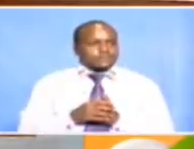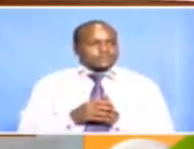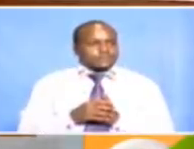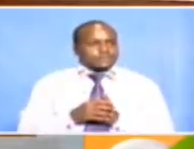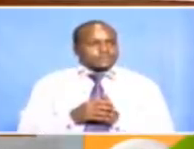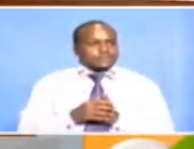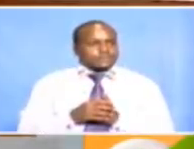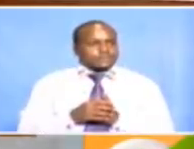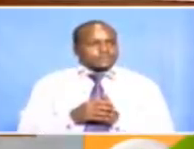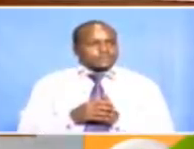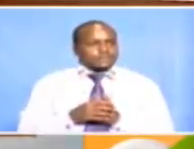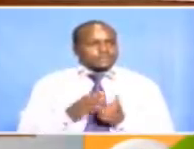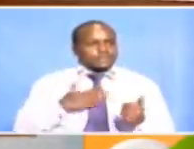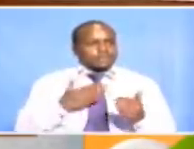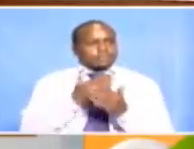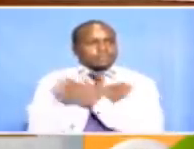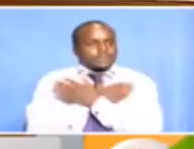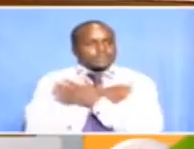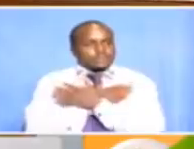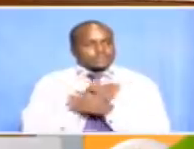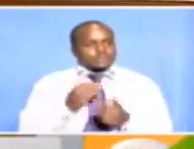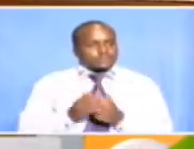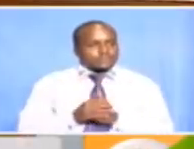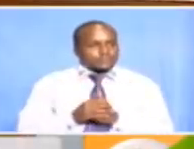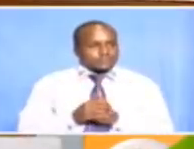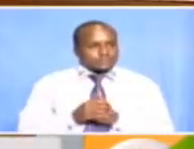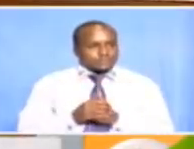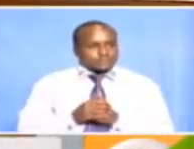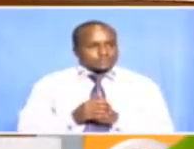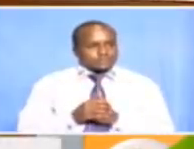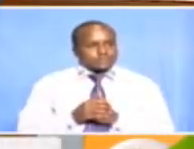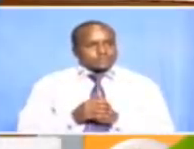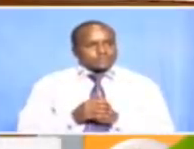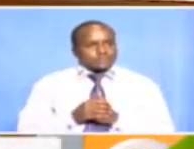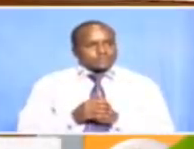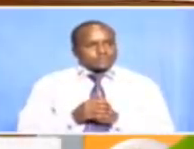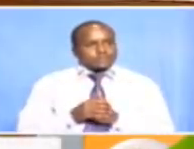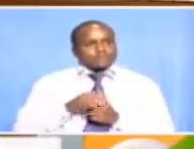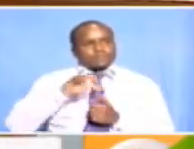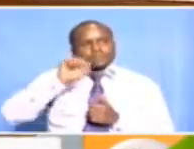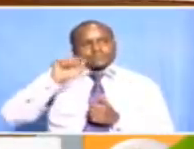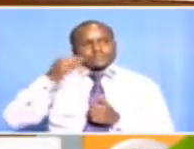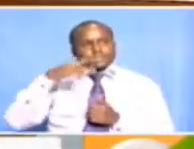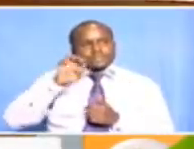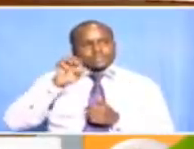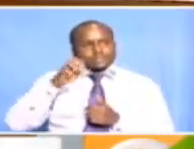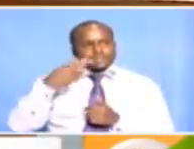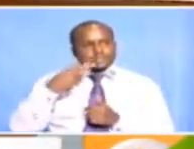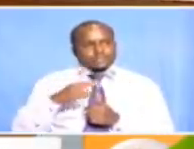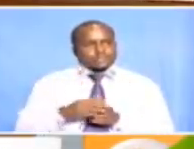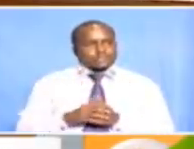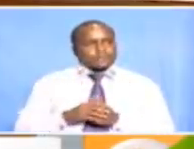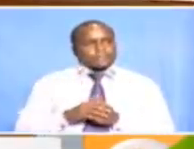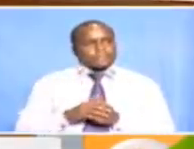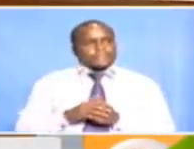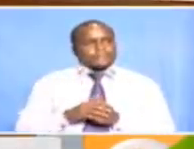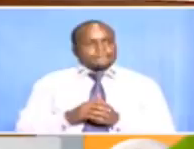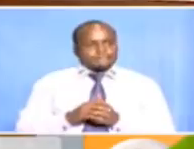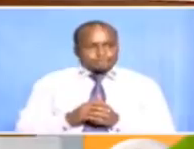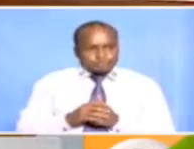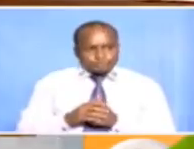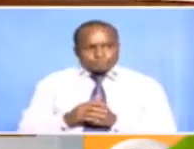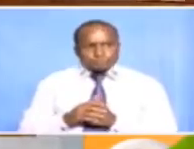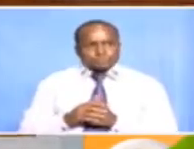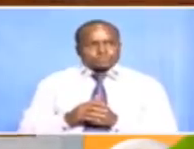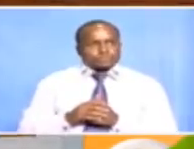my friend whom I respect, Mzee wetu wa Starehe. Sio na leleta kijana wa Kigogoa kaangusha yeye. Kabisa, lakini yeah,